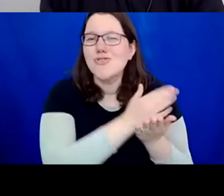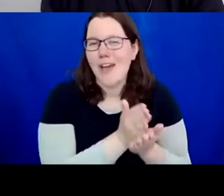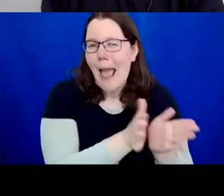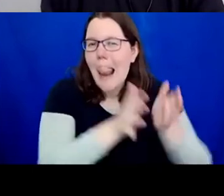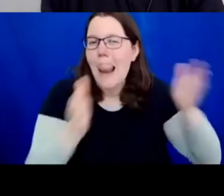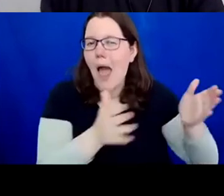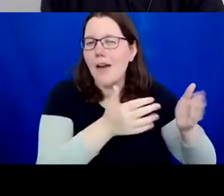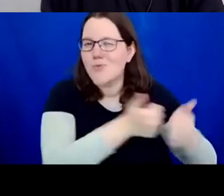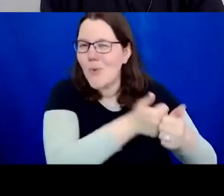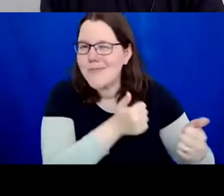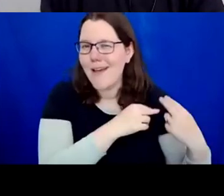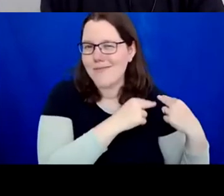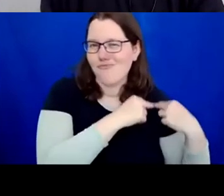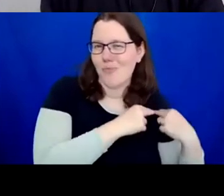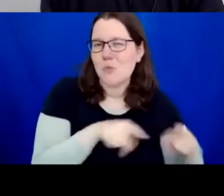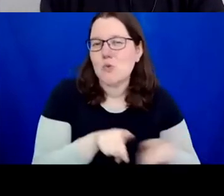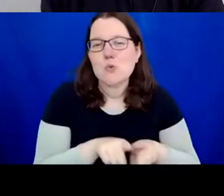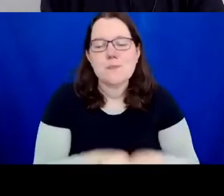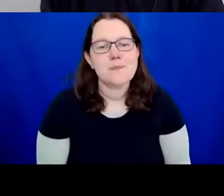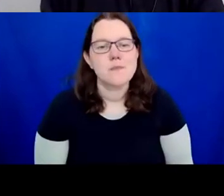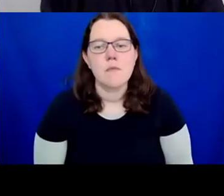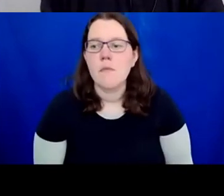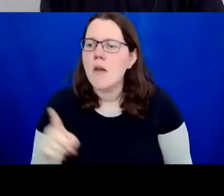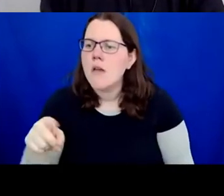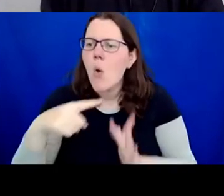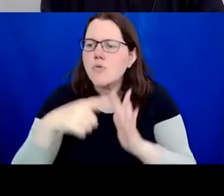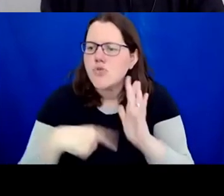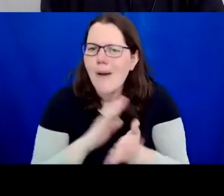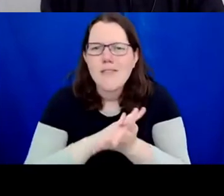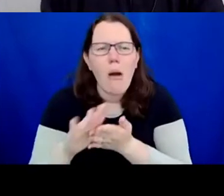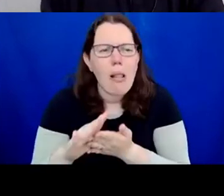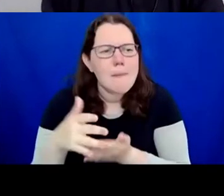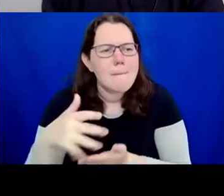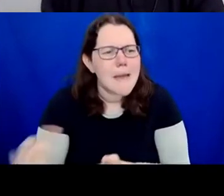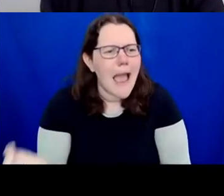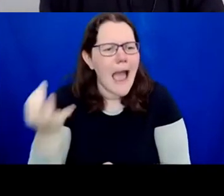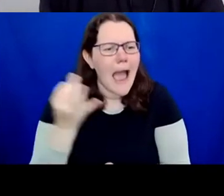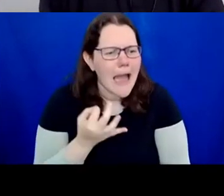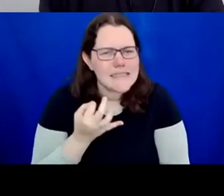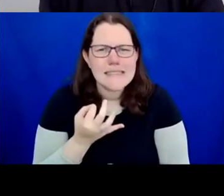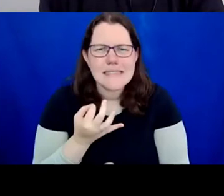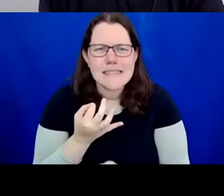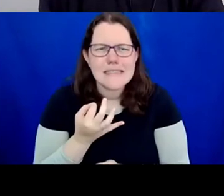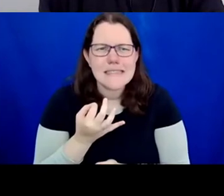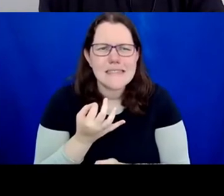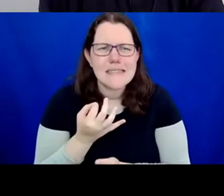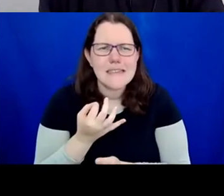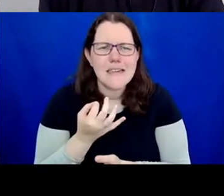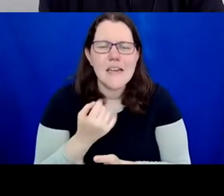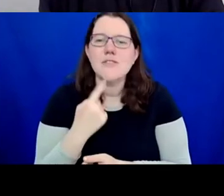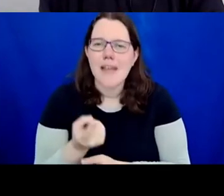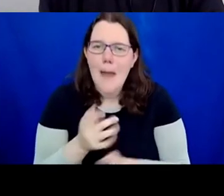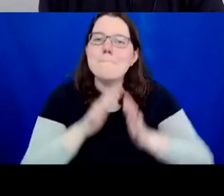so Joanna Holland is asking a question, or and one of the points she makes is that there's a disparity between